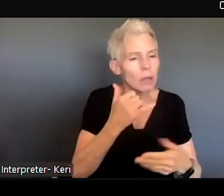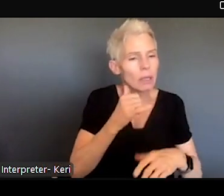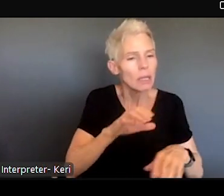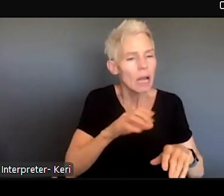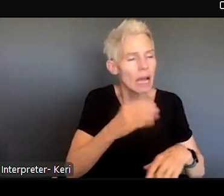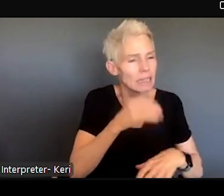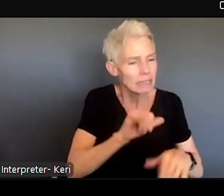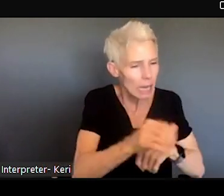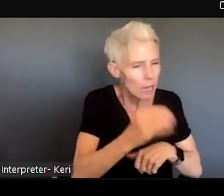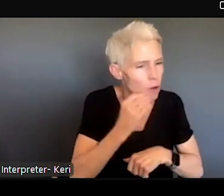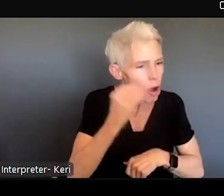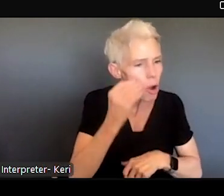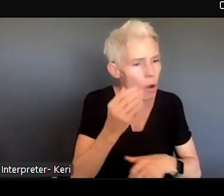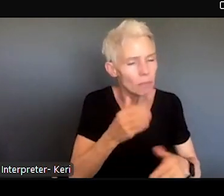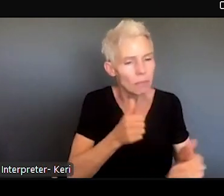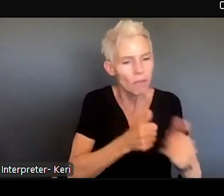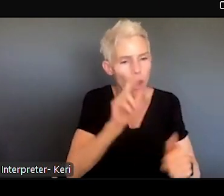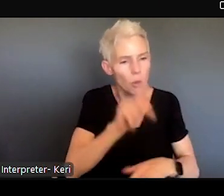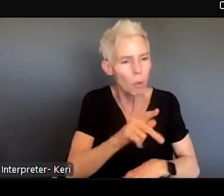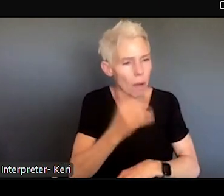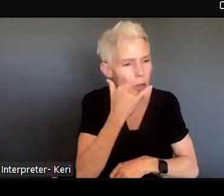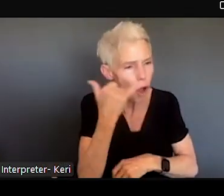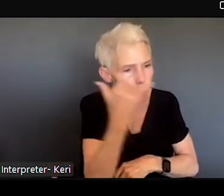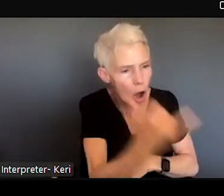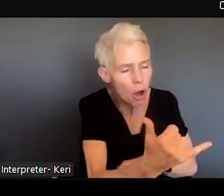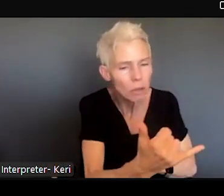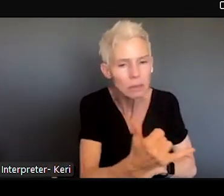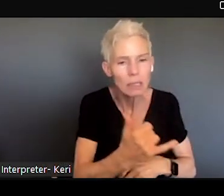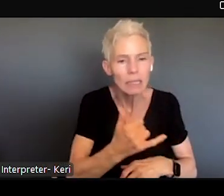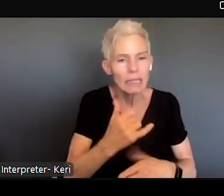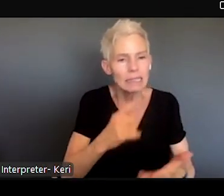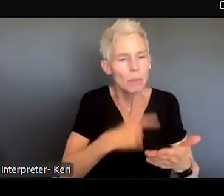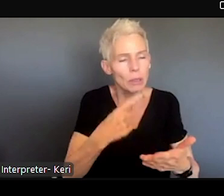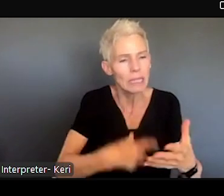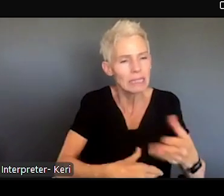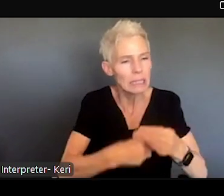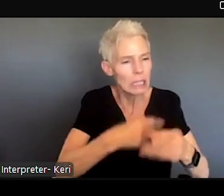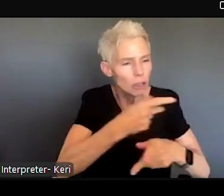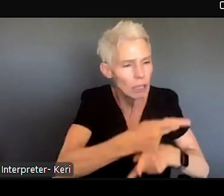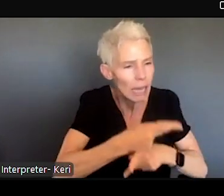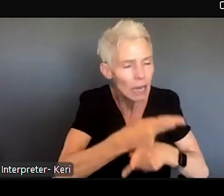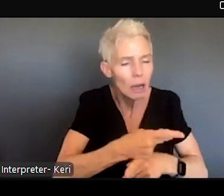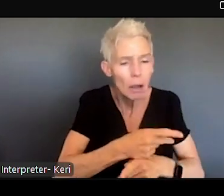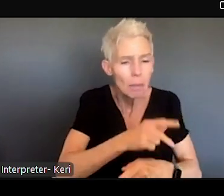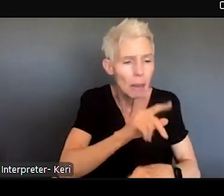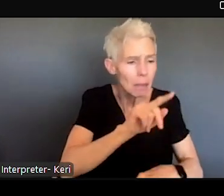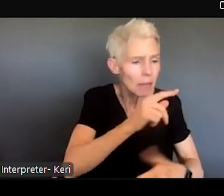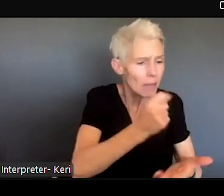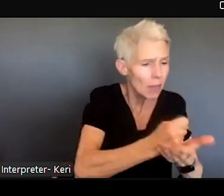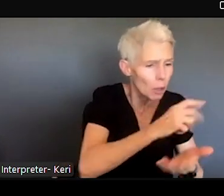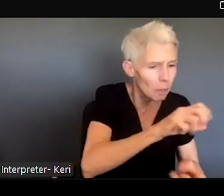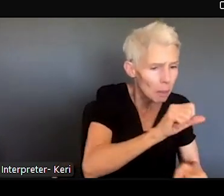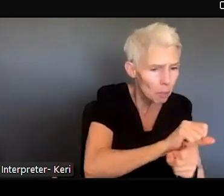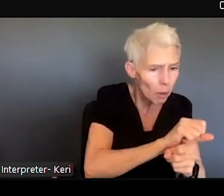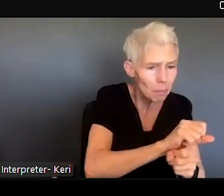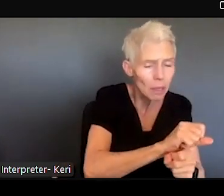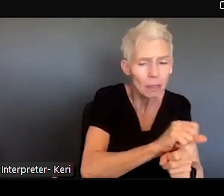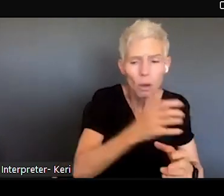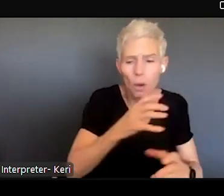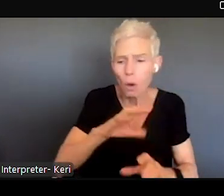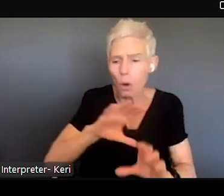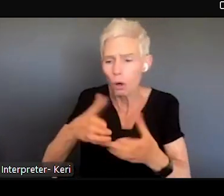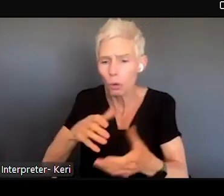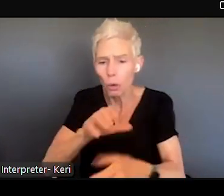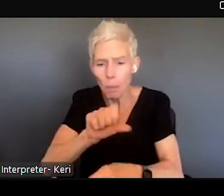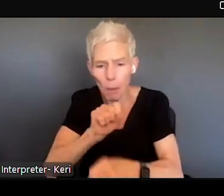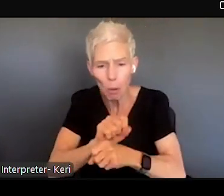for those that just need a little bit extra care in between, like maybe therapy appointments or group appointments. We're able to reach out to them and see